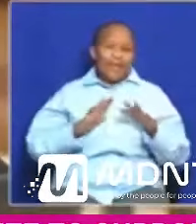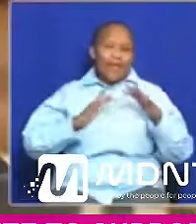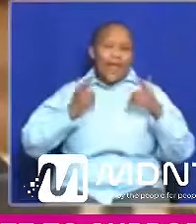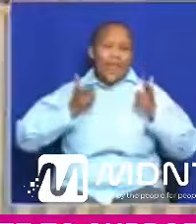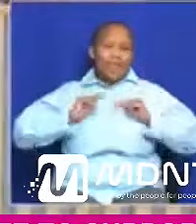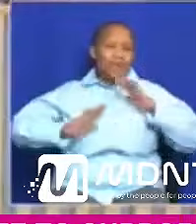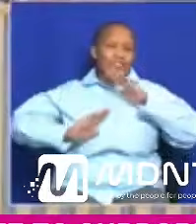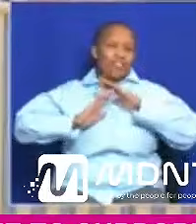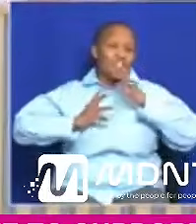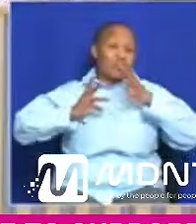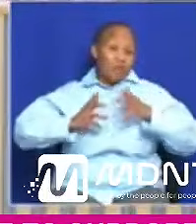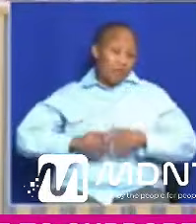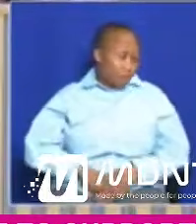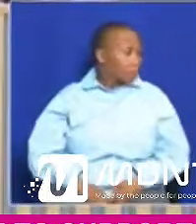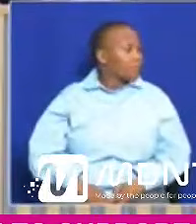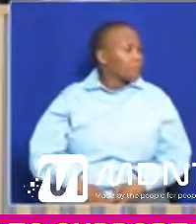Yesterday,